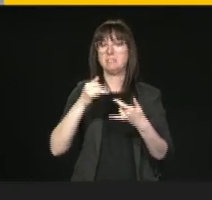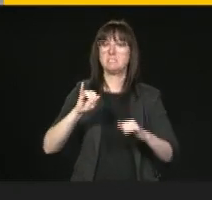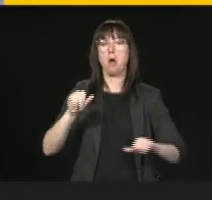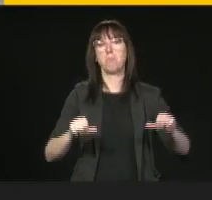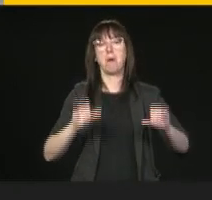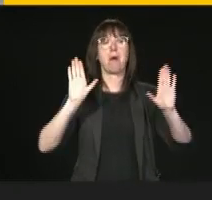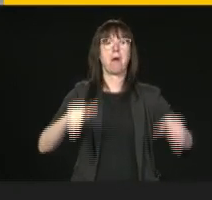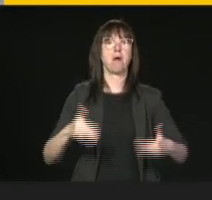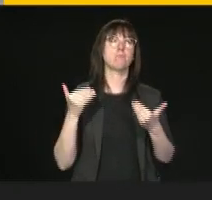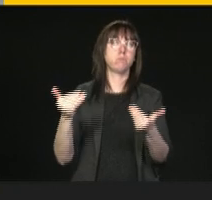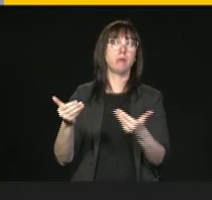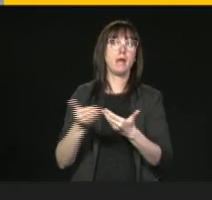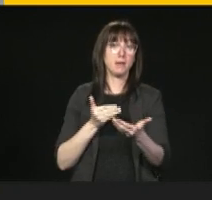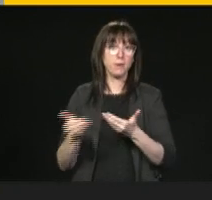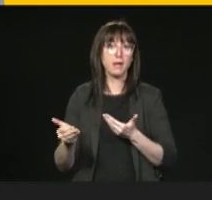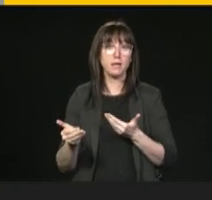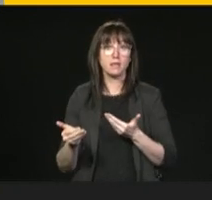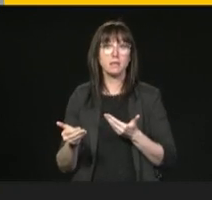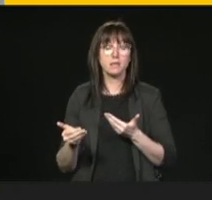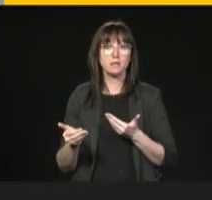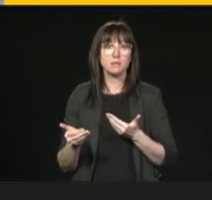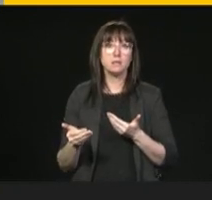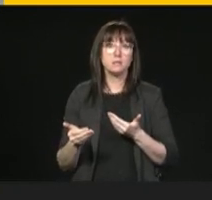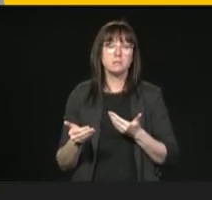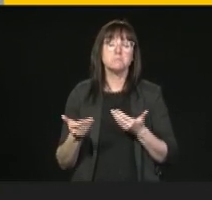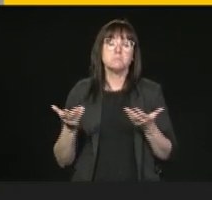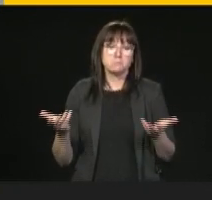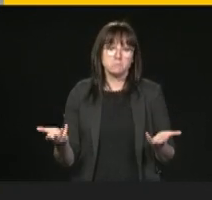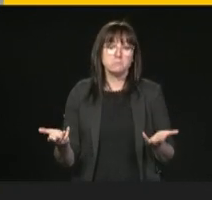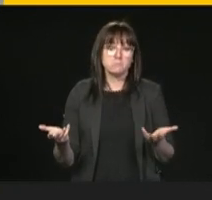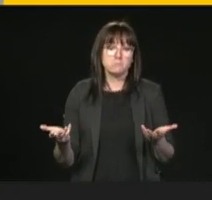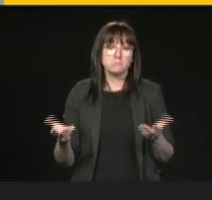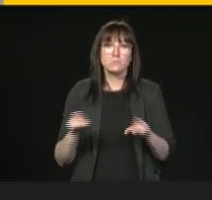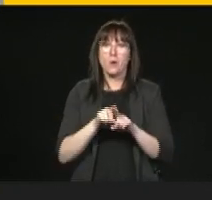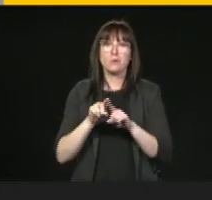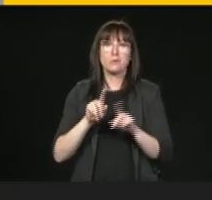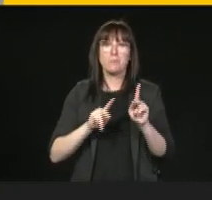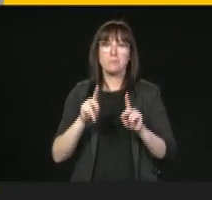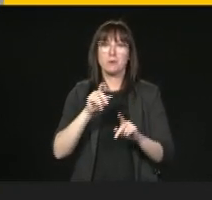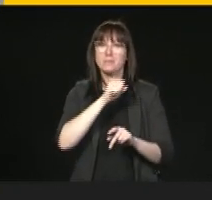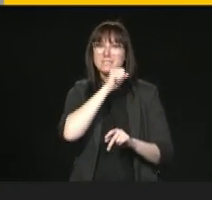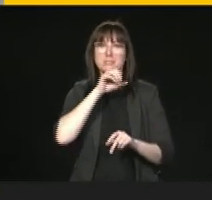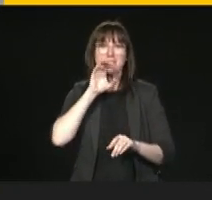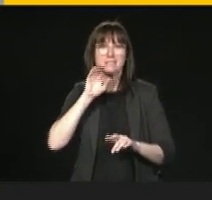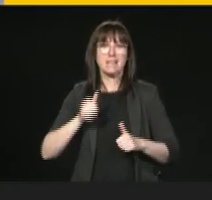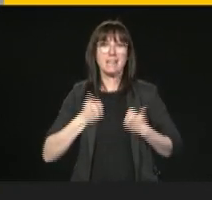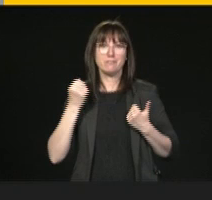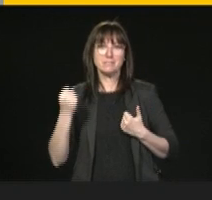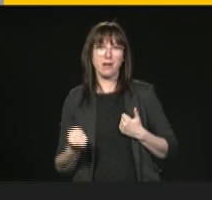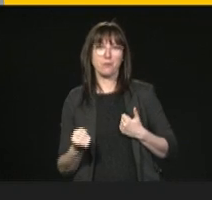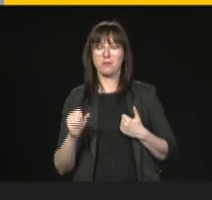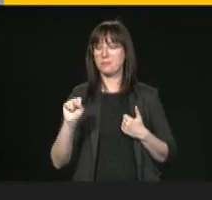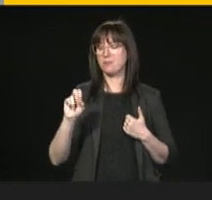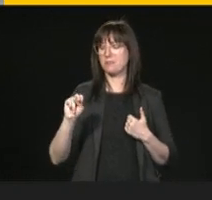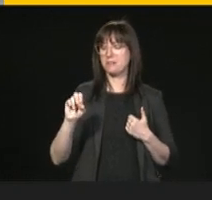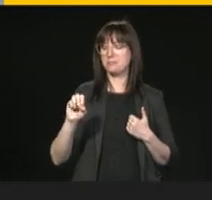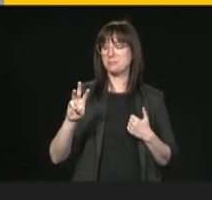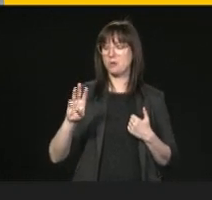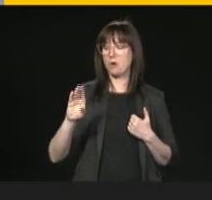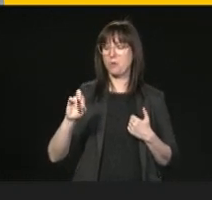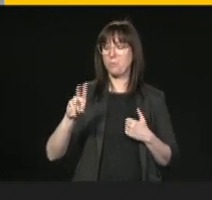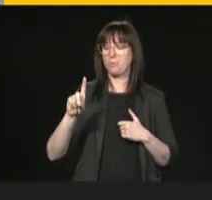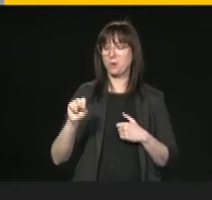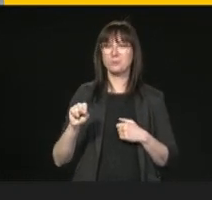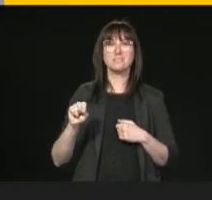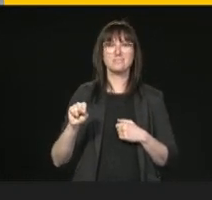cetera. We also have the snowbirds, et cetera, and many other Canadians around the world. And we know that there's an increased risk of exposure